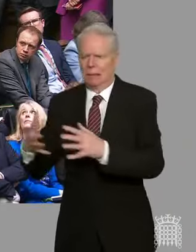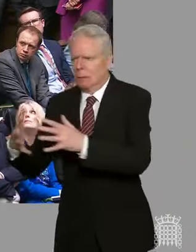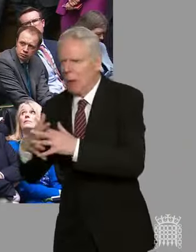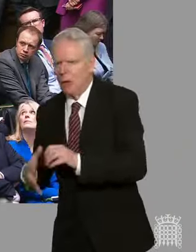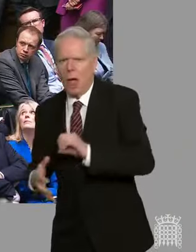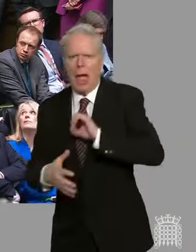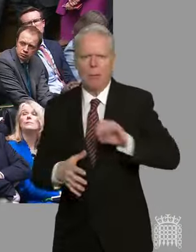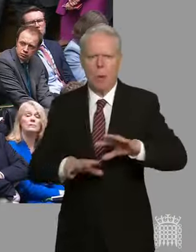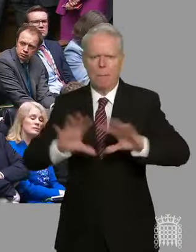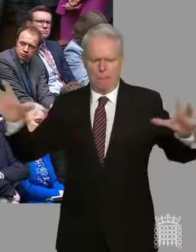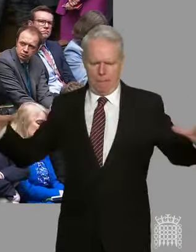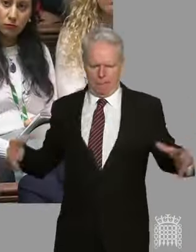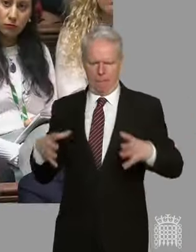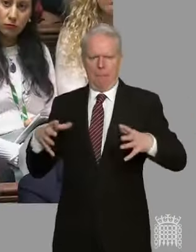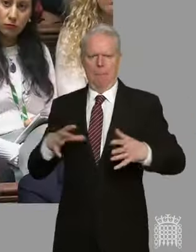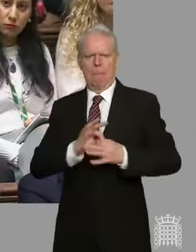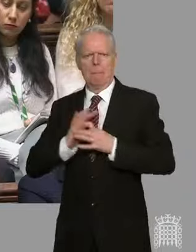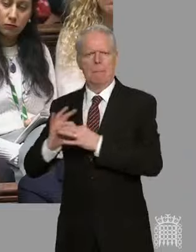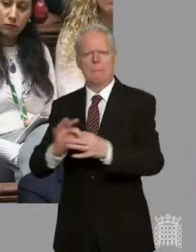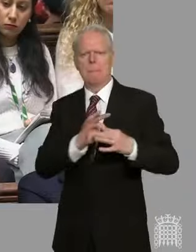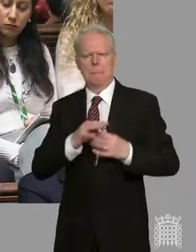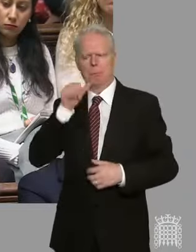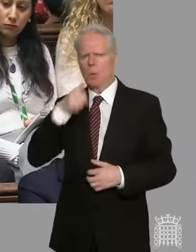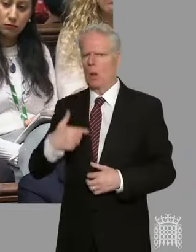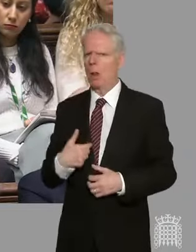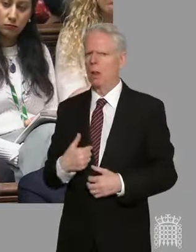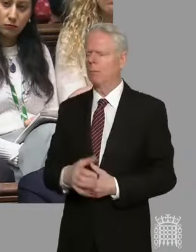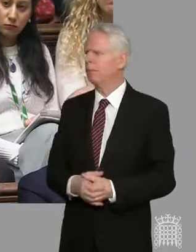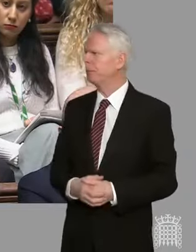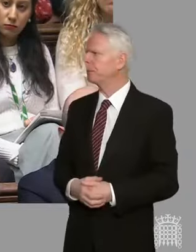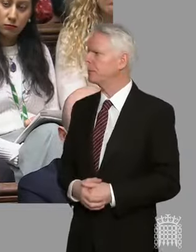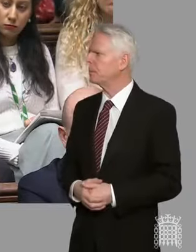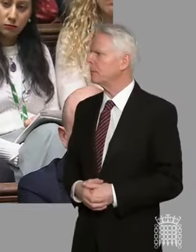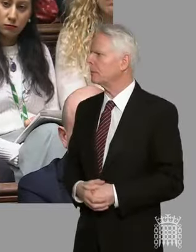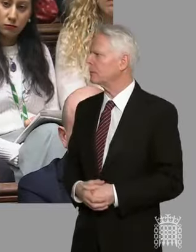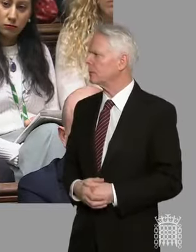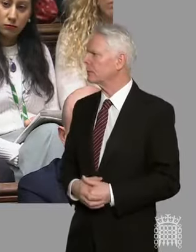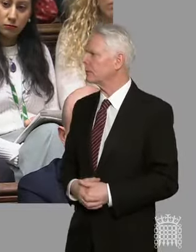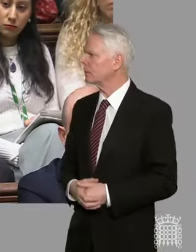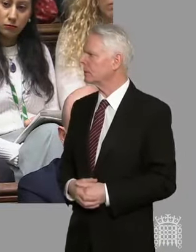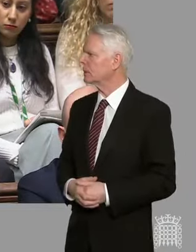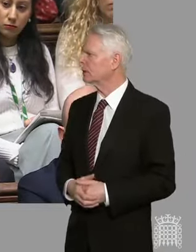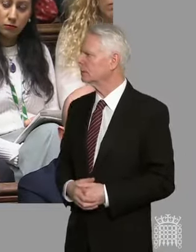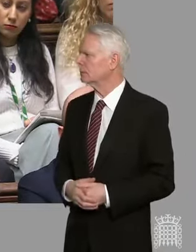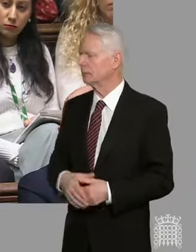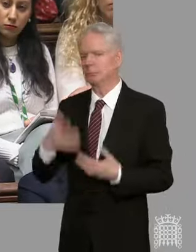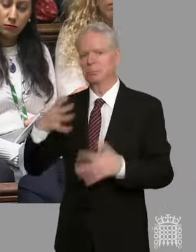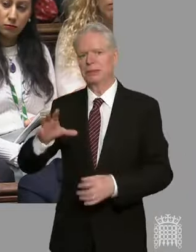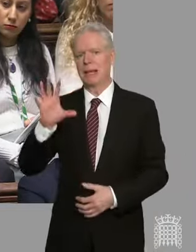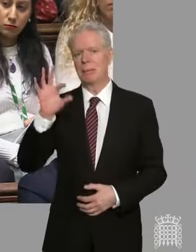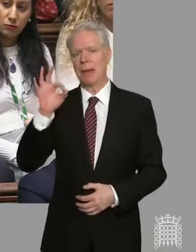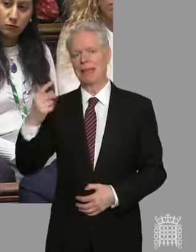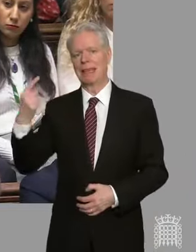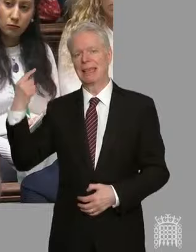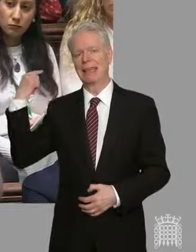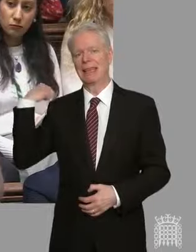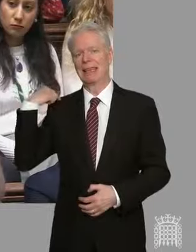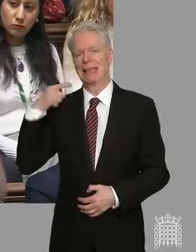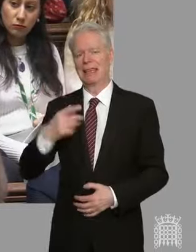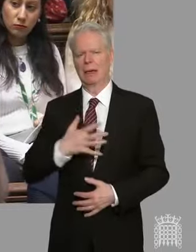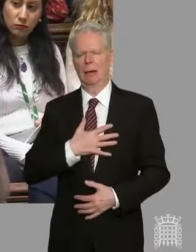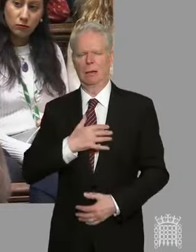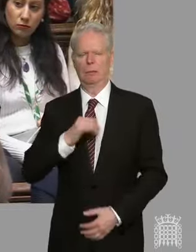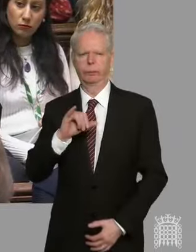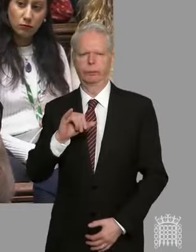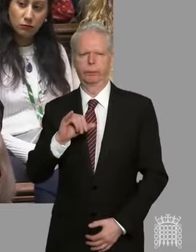long line of horrific knife attacks that have included 3 fatalities over the past 2 years. I know the Prime Minister is aware of the